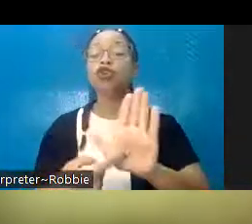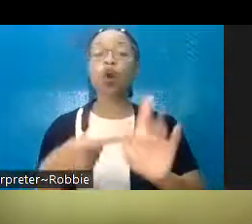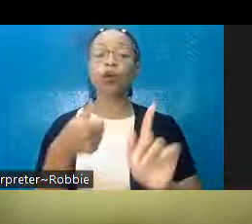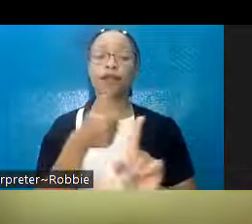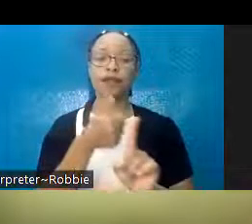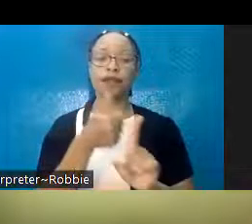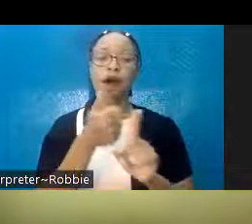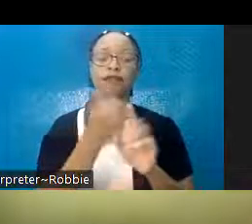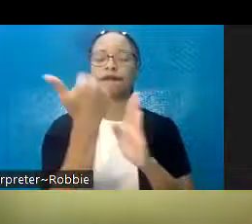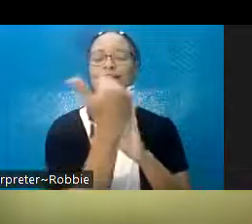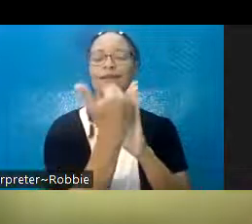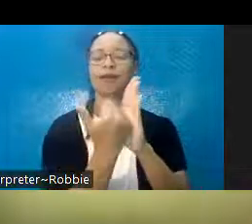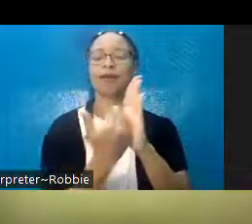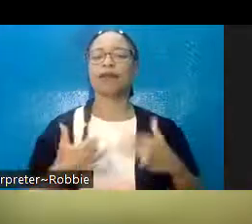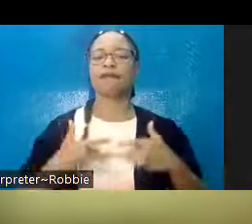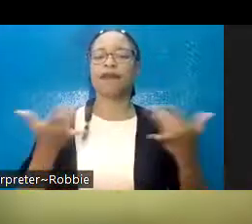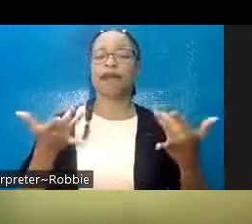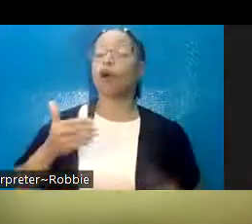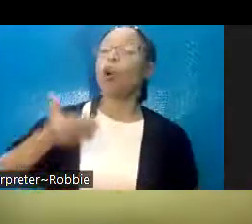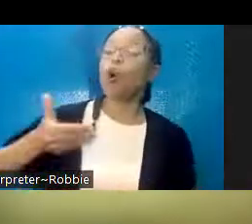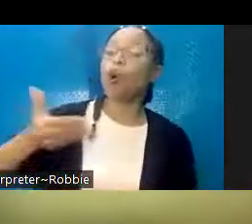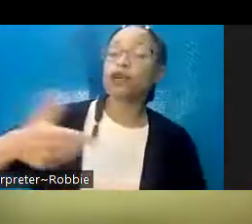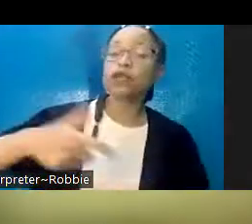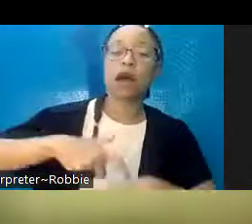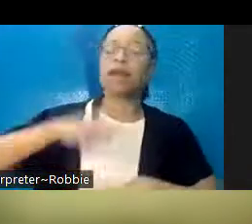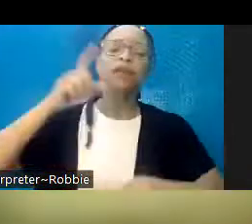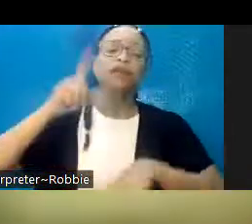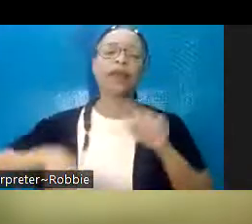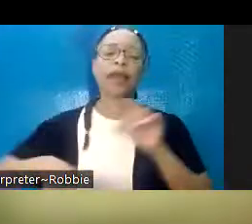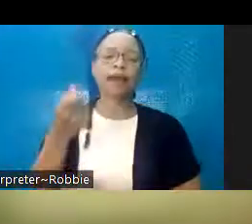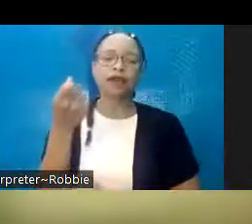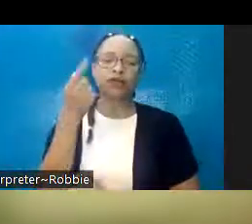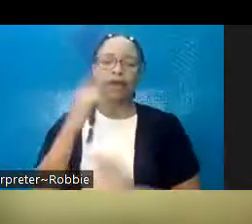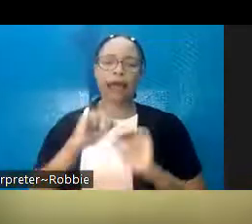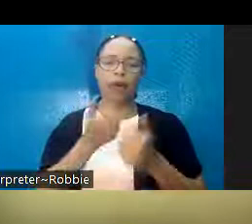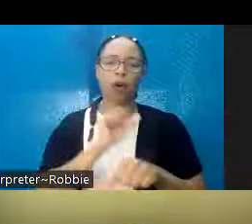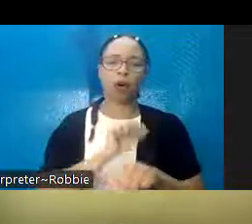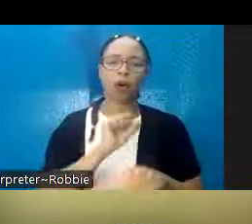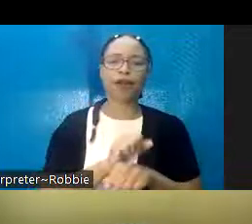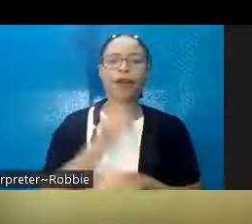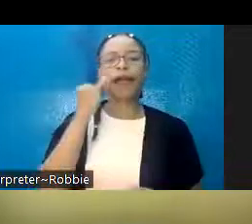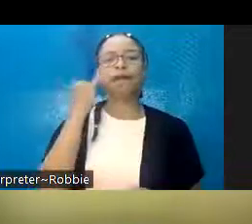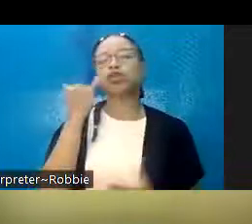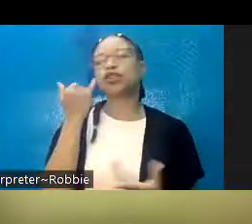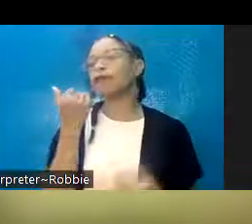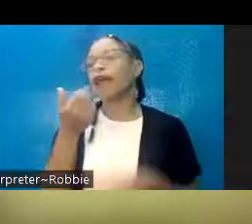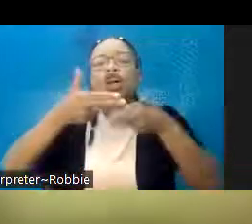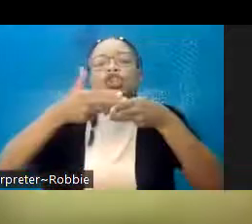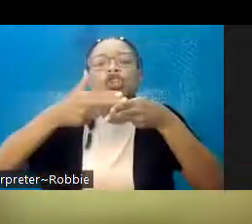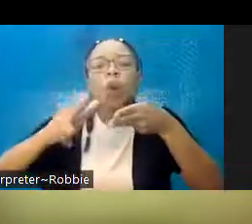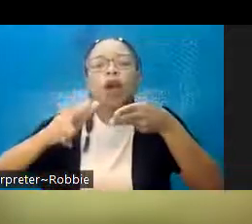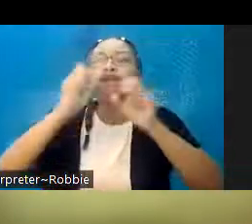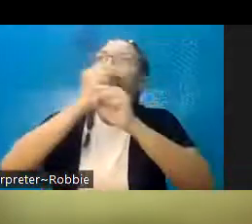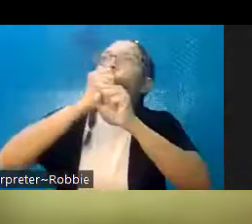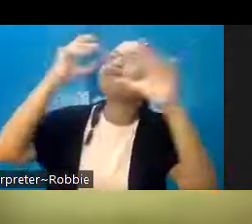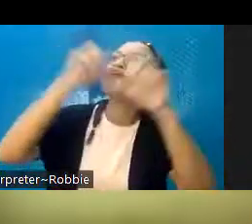of events over time. So we can't understand how a system's works by doing kind of a snapshot view,